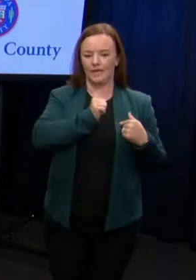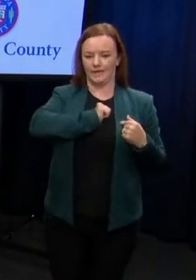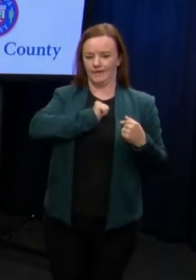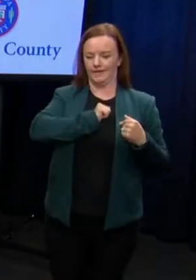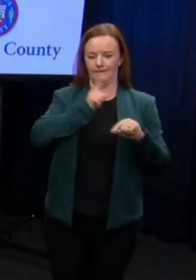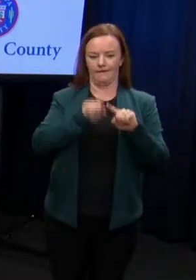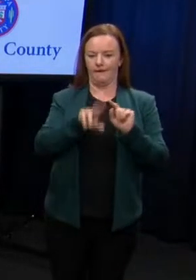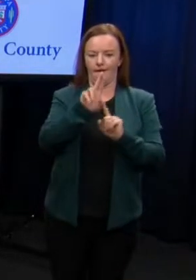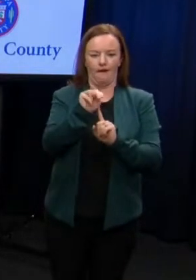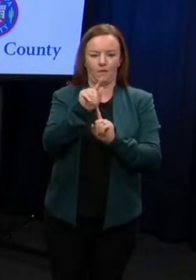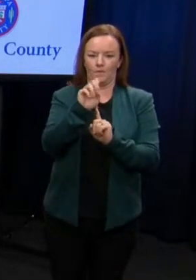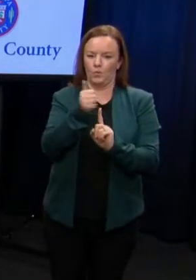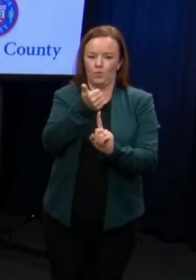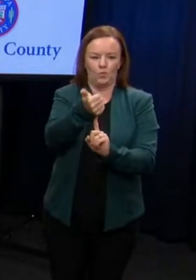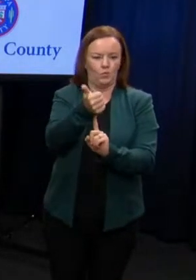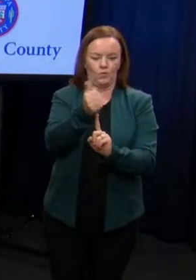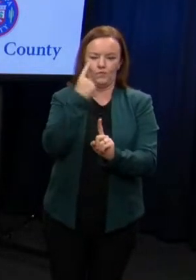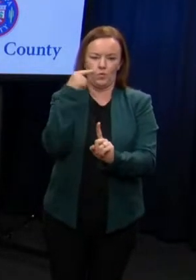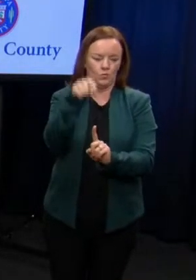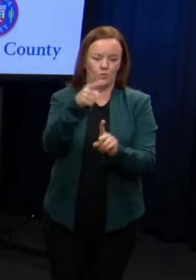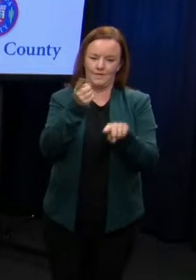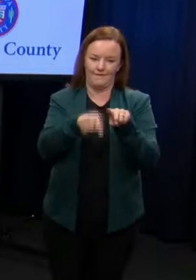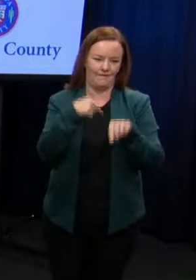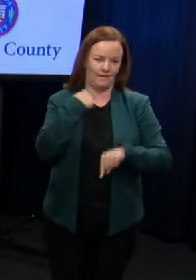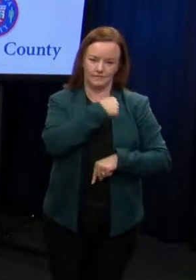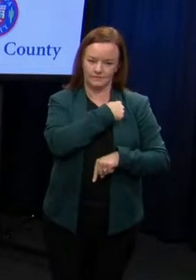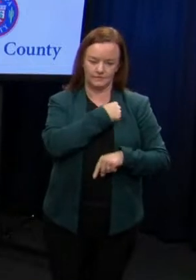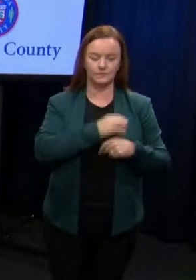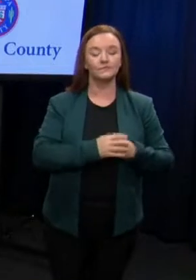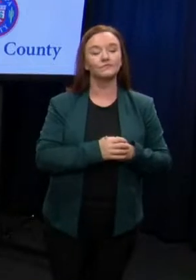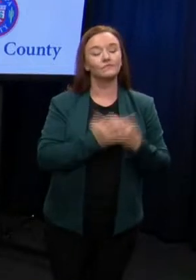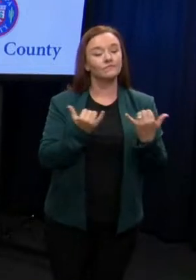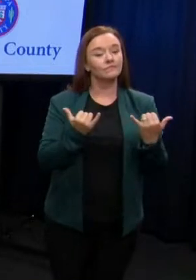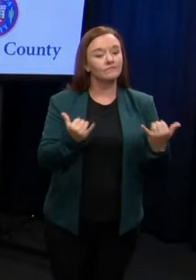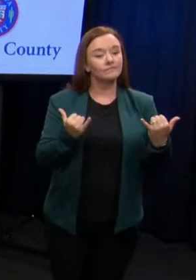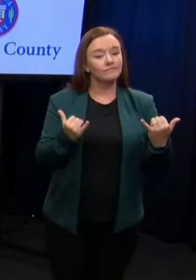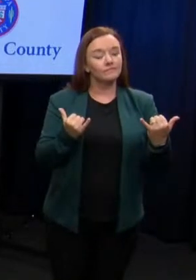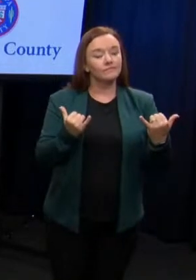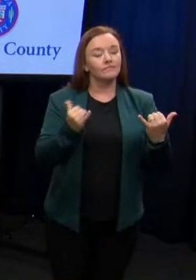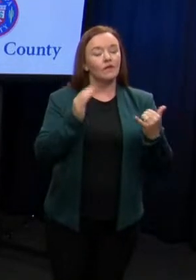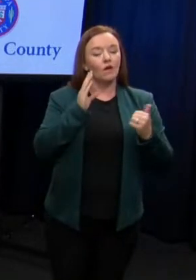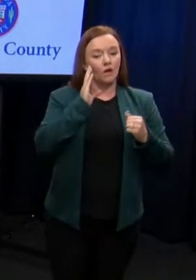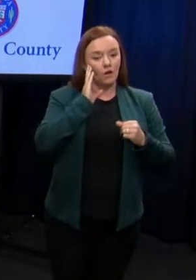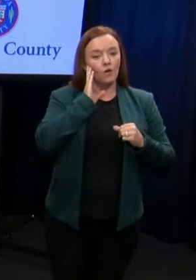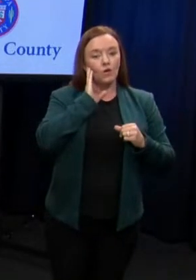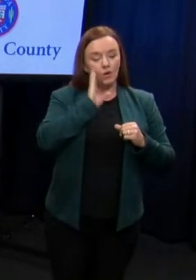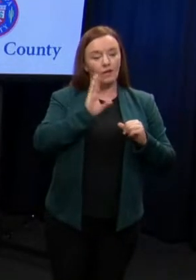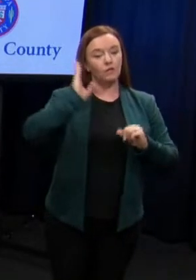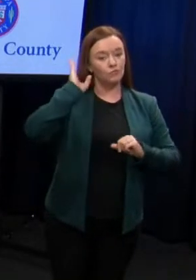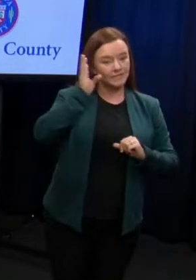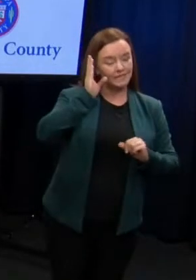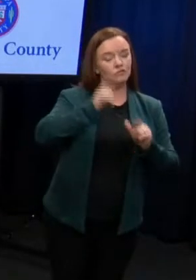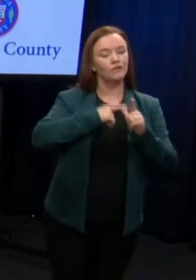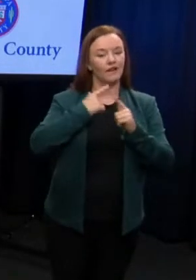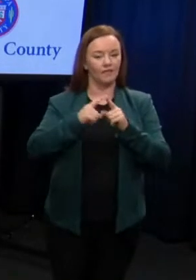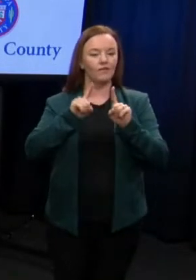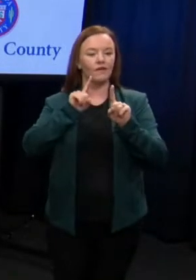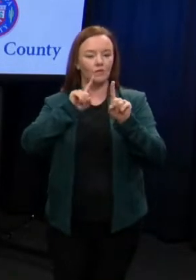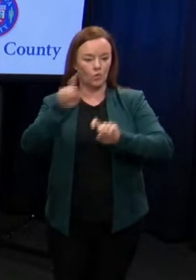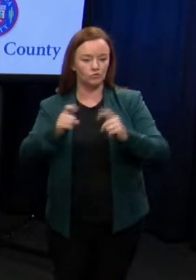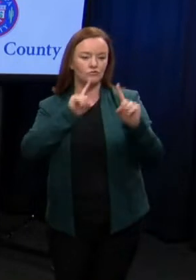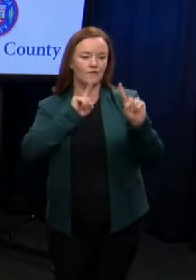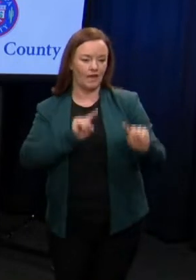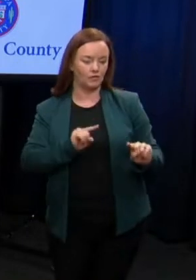from this side on your device. So with that, we'll do some questions and answer right after this, but I'll introduce Director